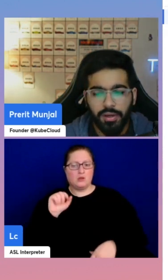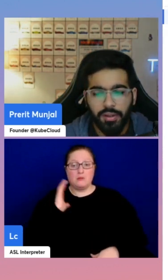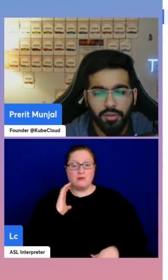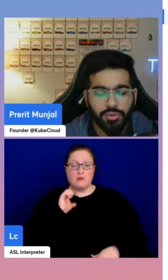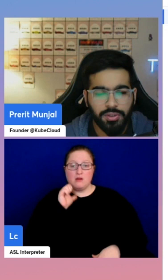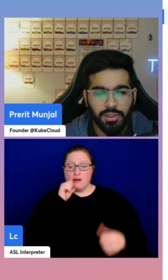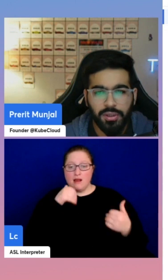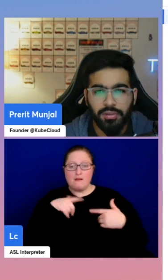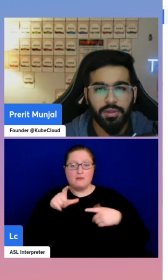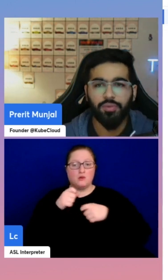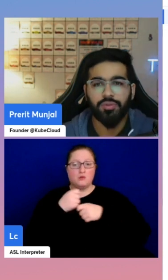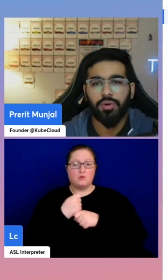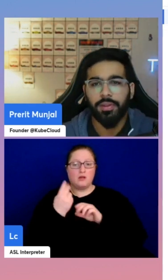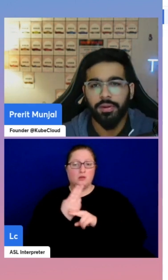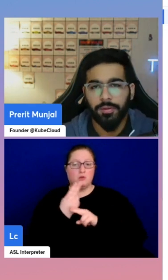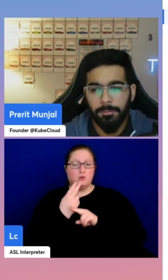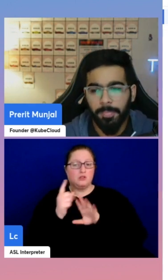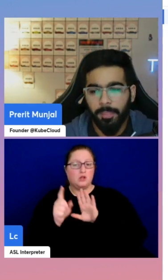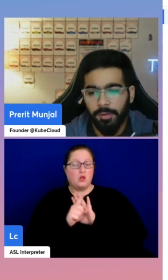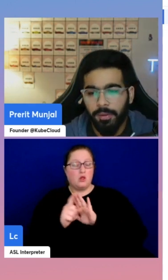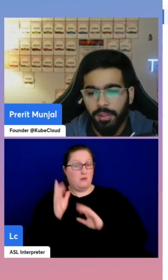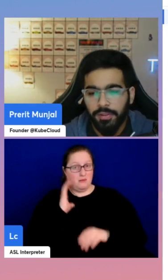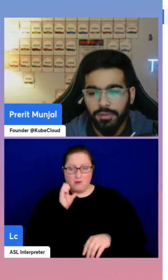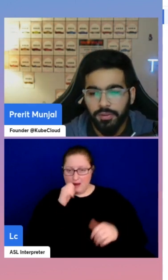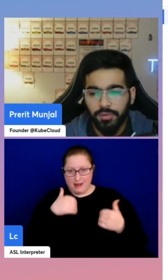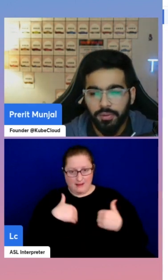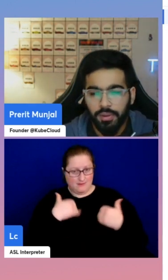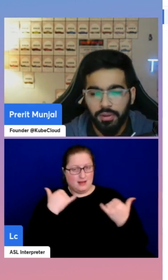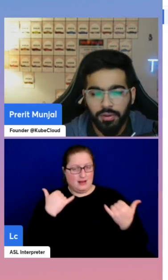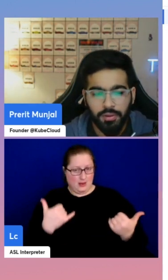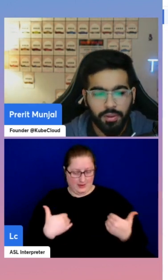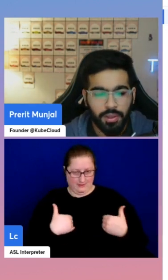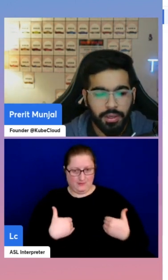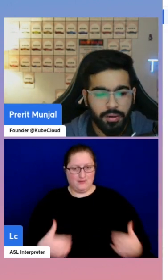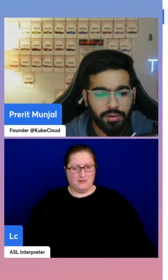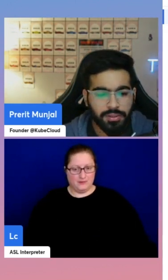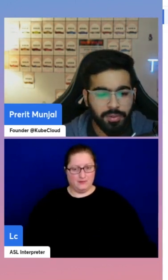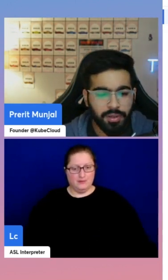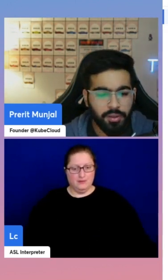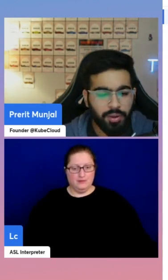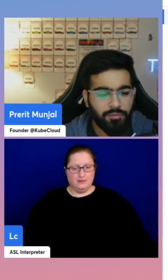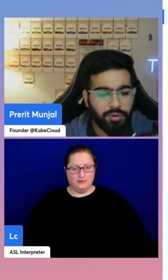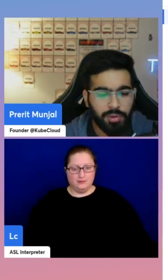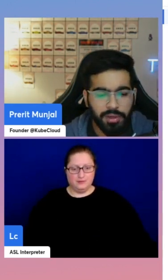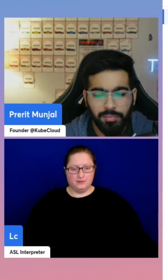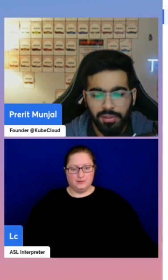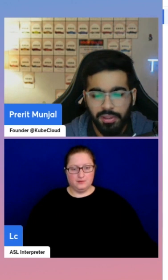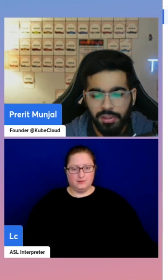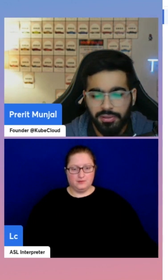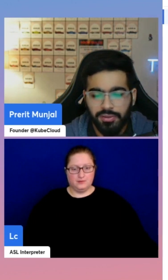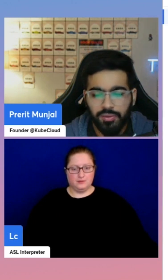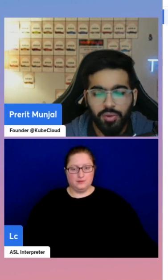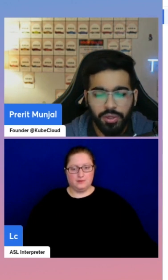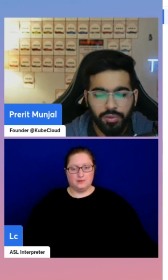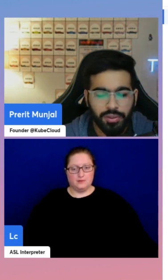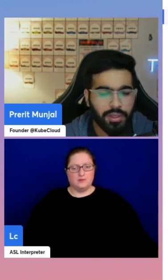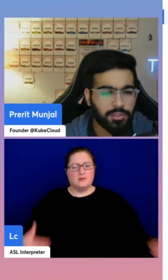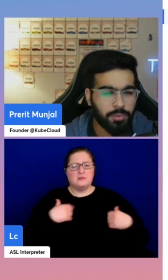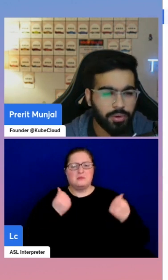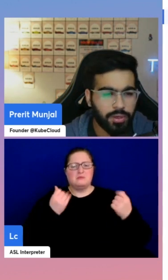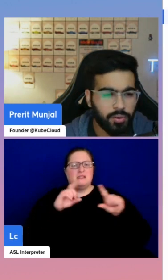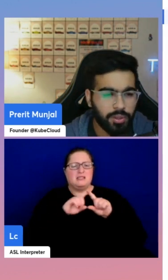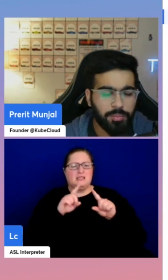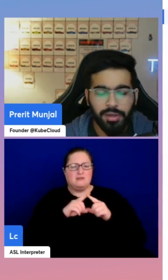Okay, create usage alert, it was not there. Okay, so and similarly you have for multiple things, go into